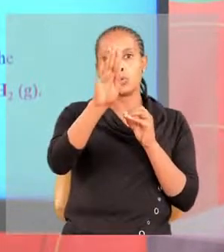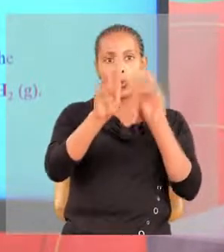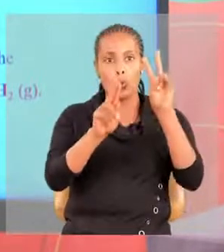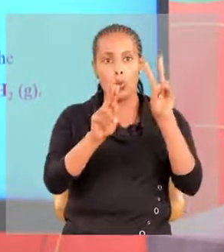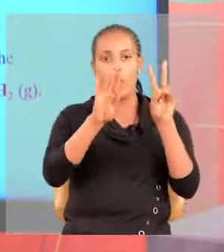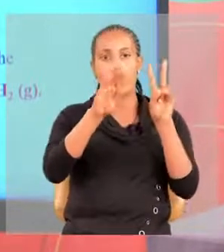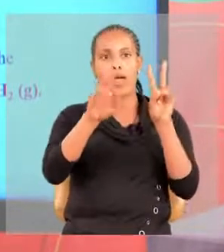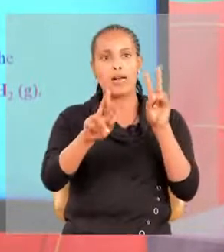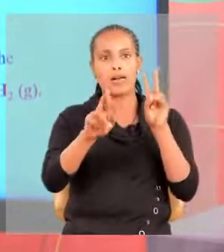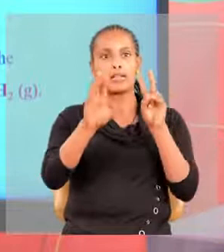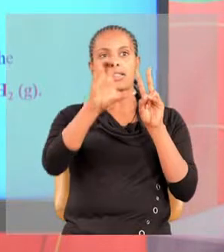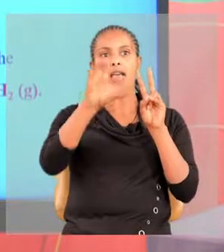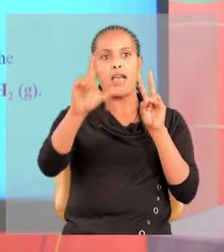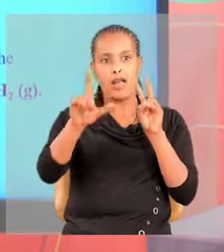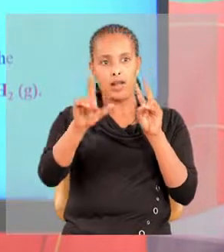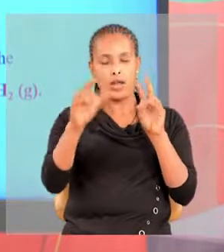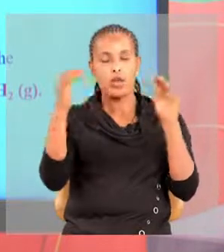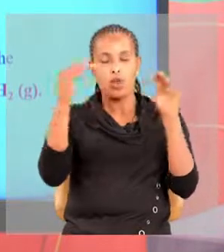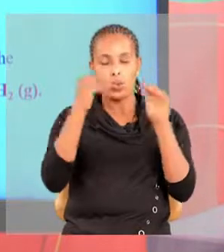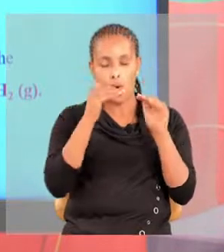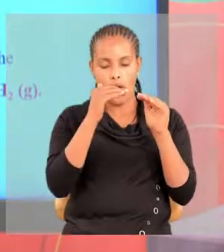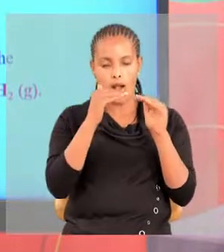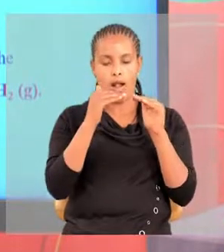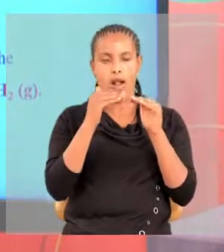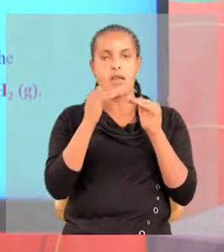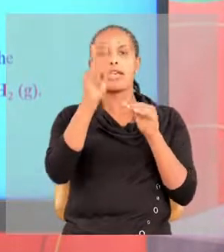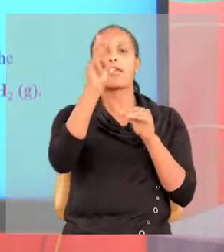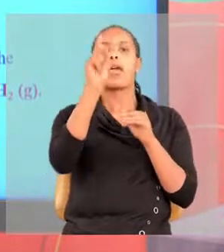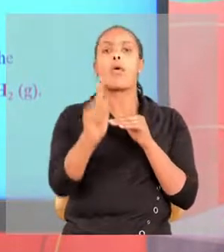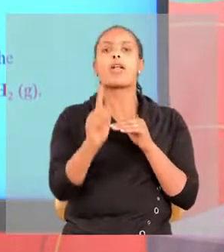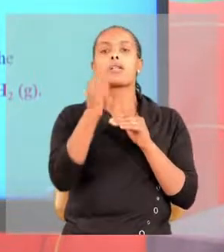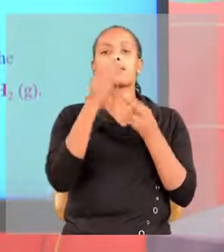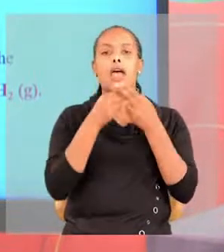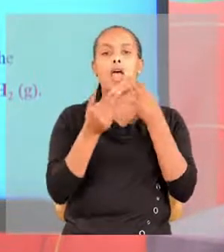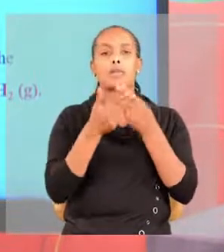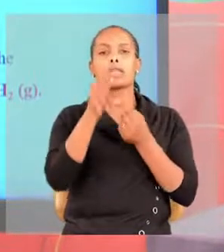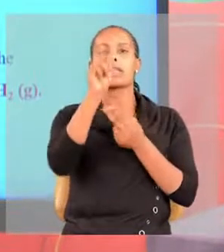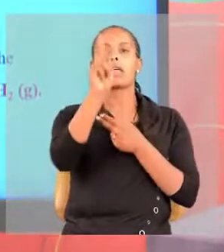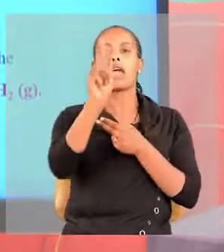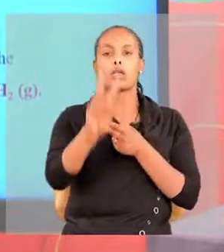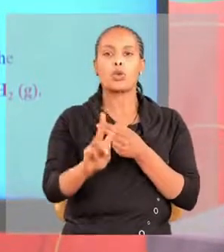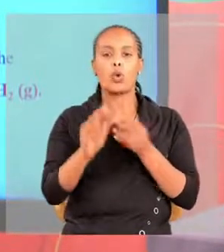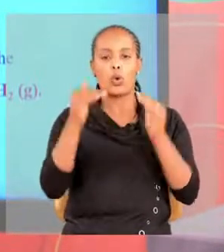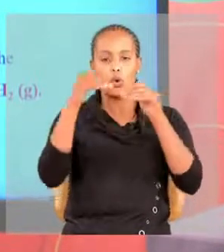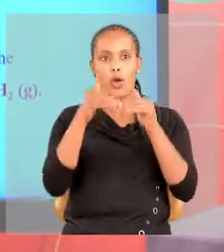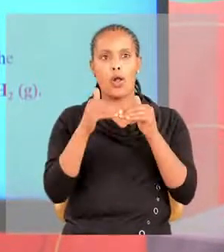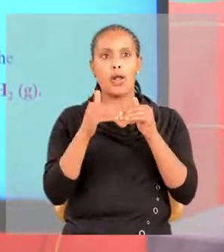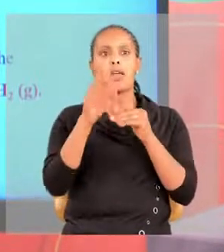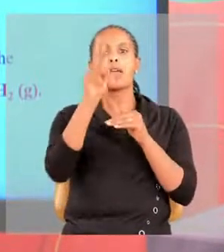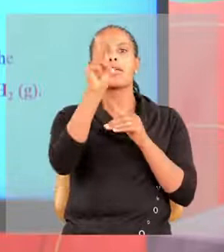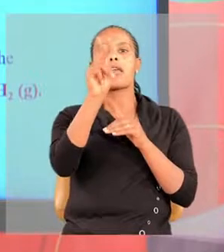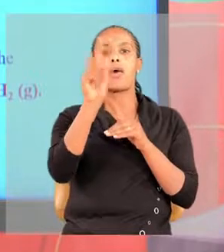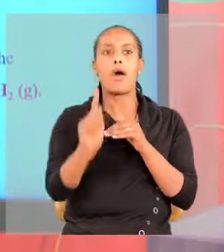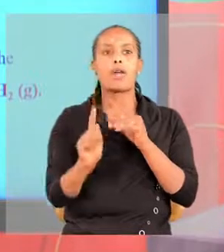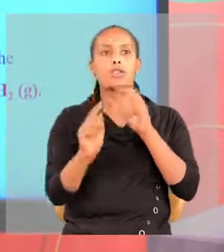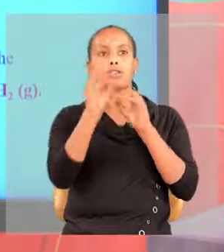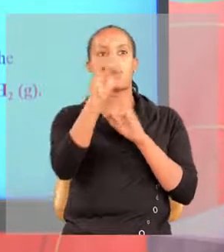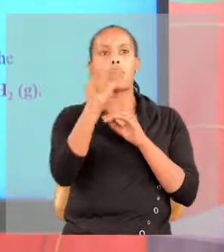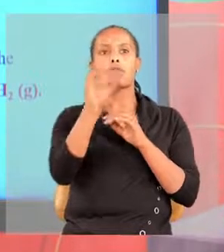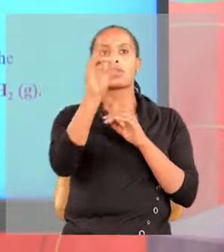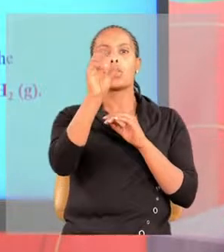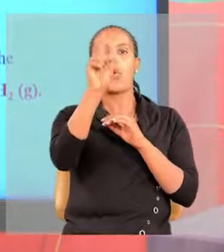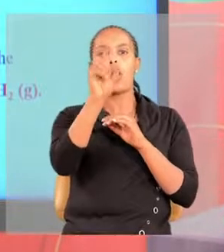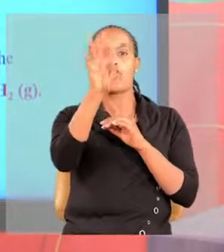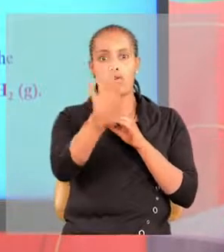The overall case equal K1 times K2 equal K1 is